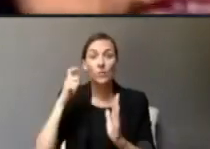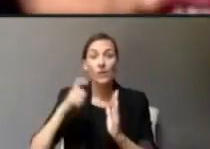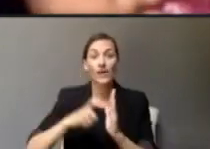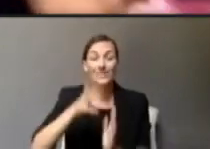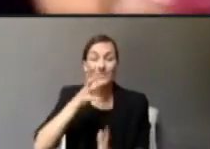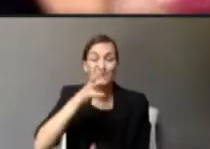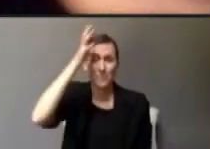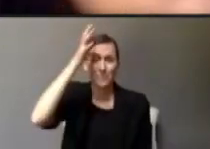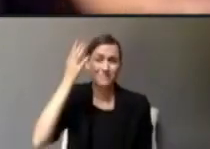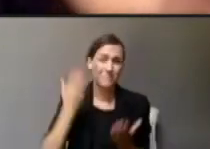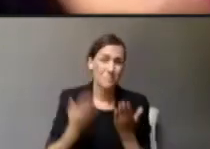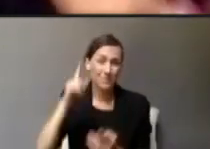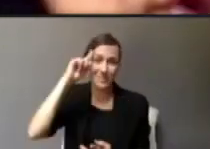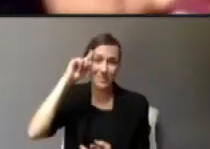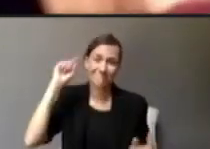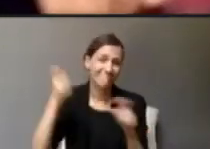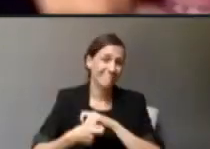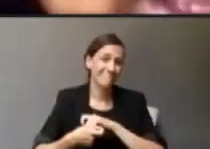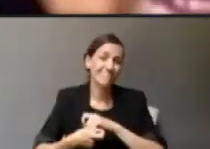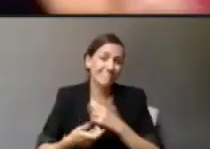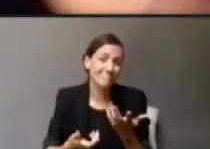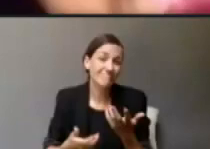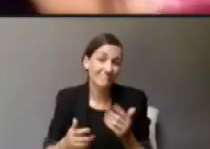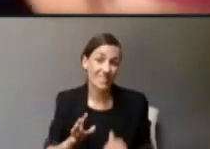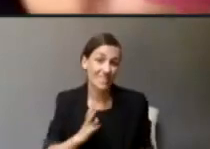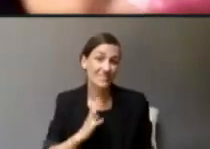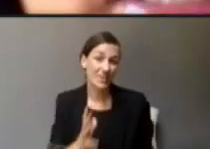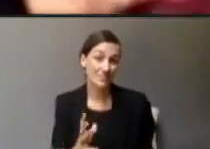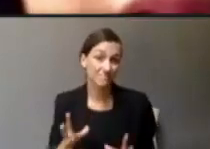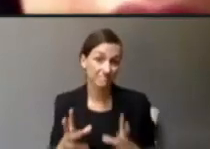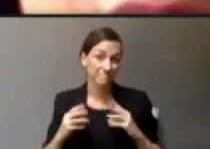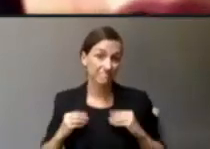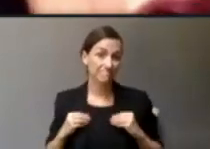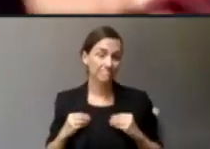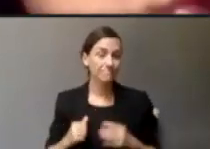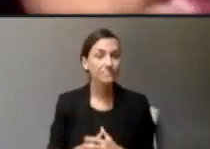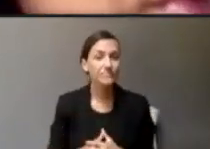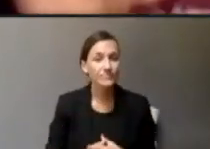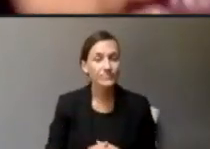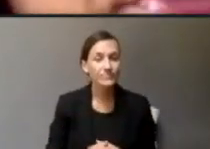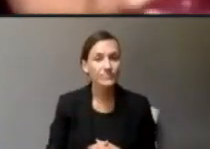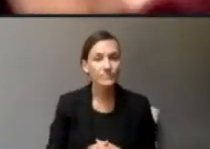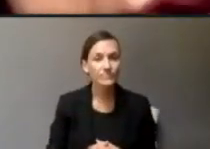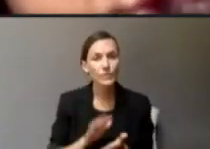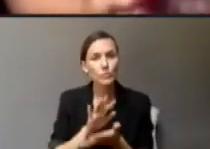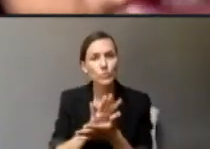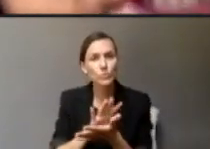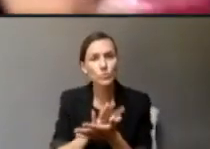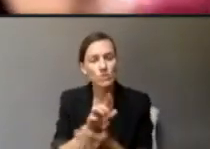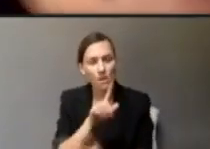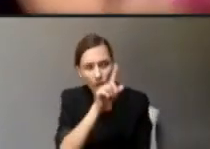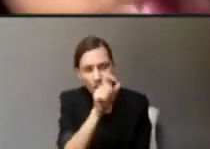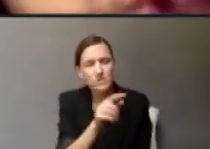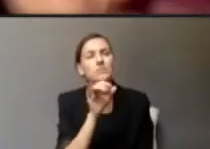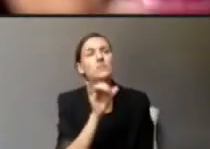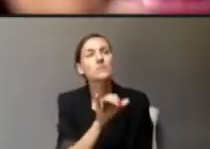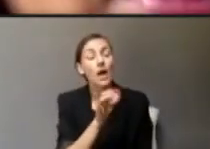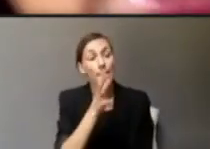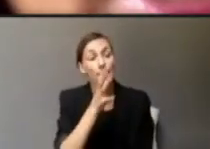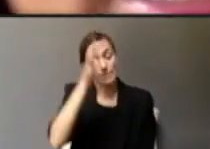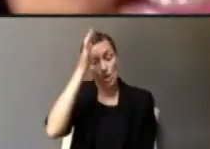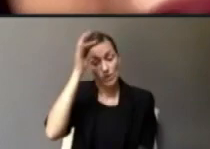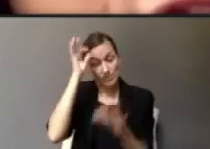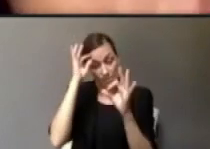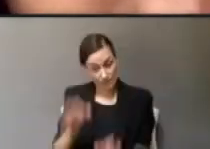their minds, and we welcome that. And when I asked, schools, okay, so if a parent chooses, say, a virtual